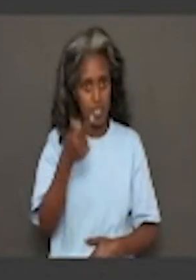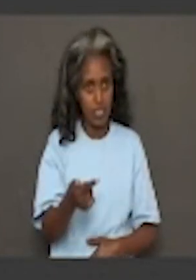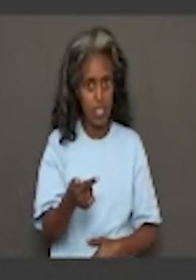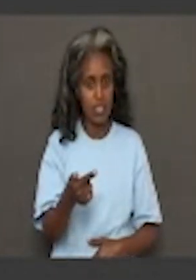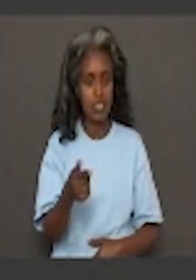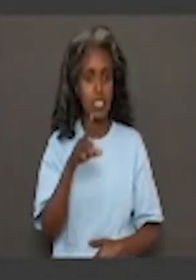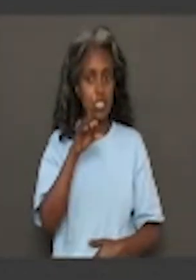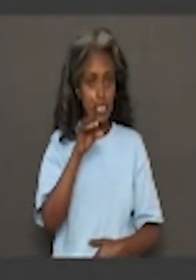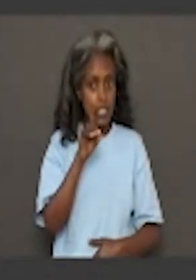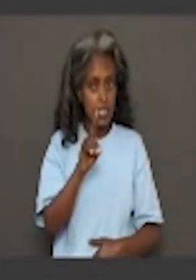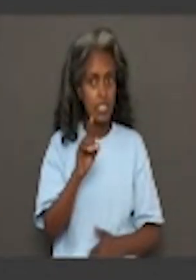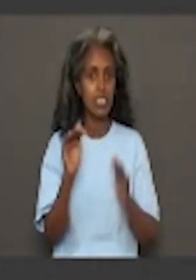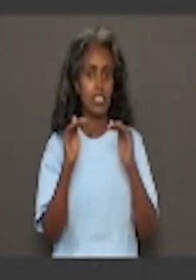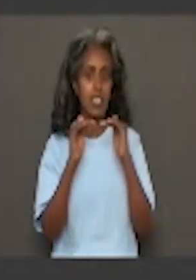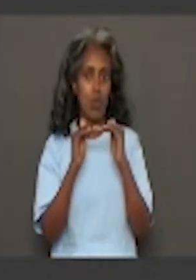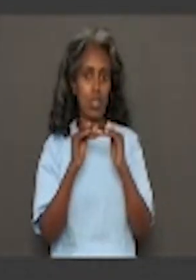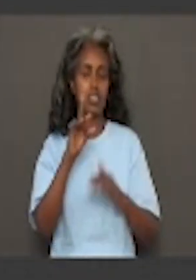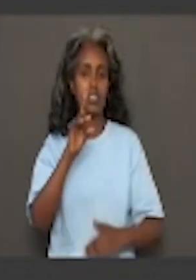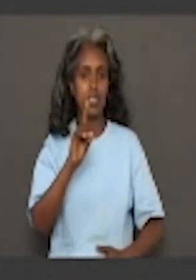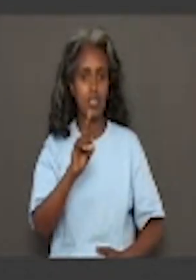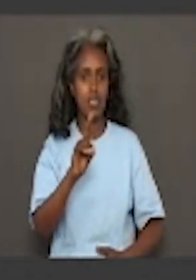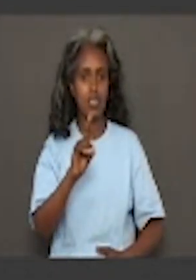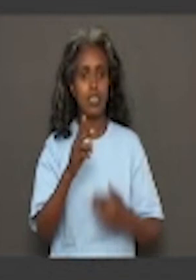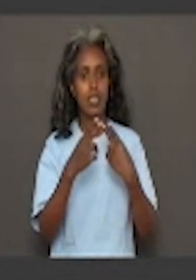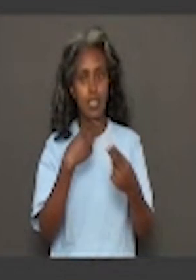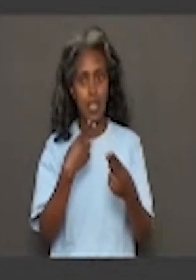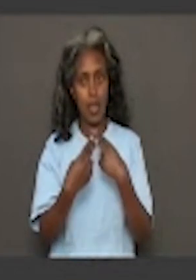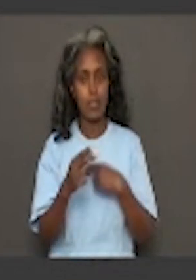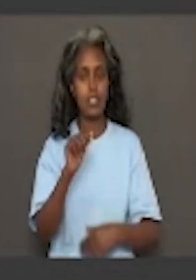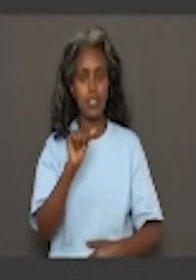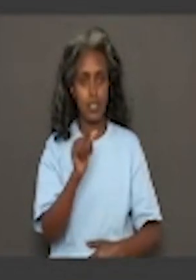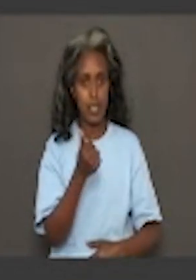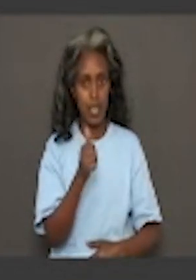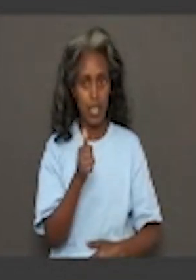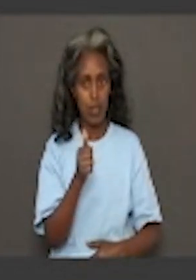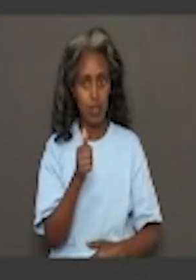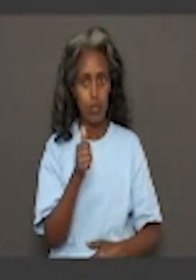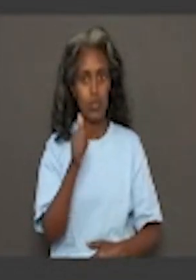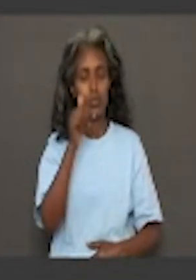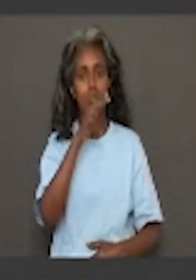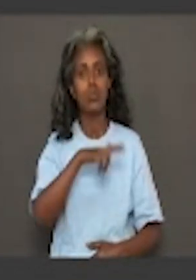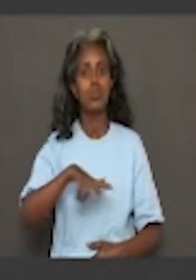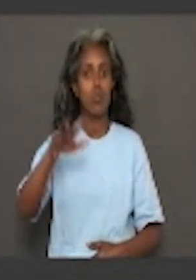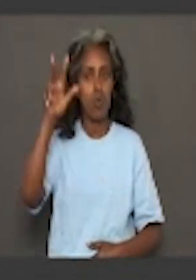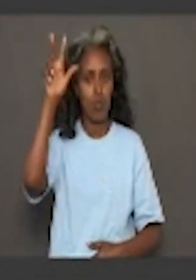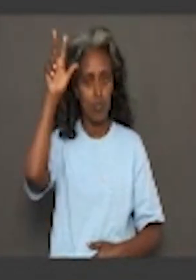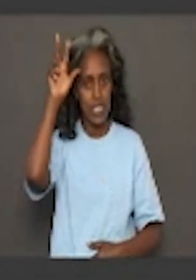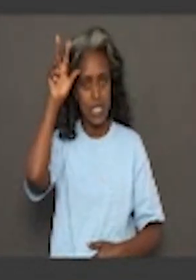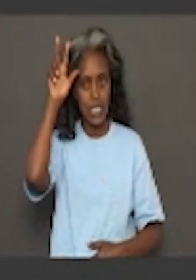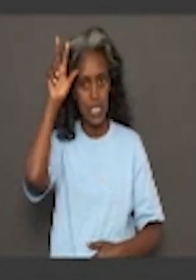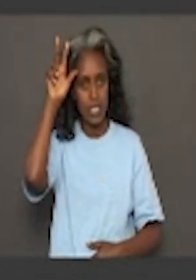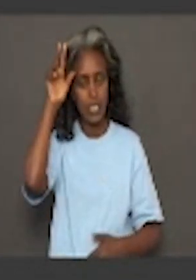Our formula tells us that D equals D times